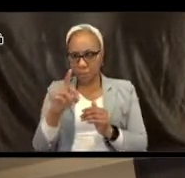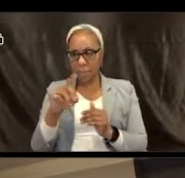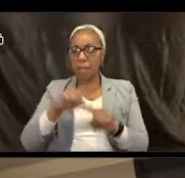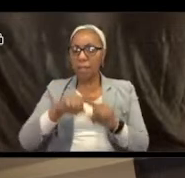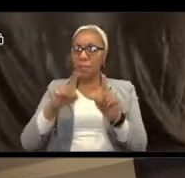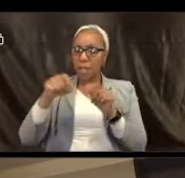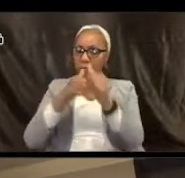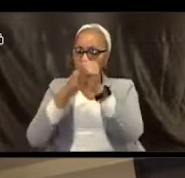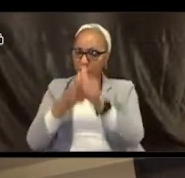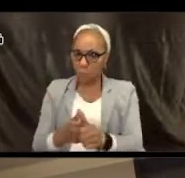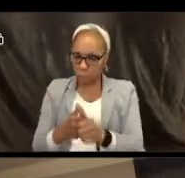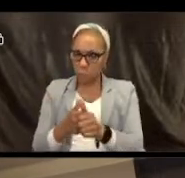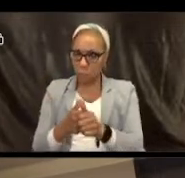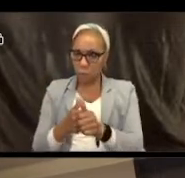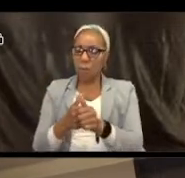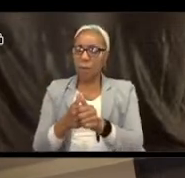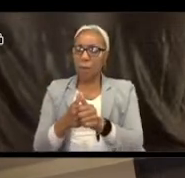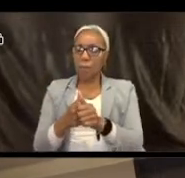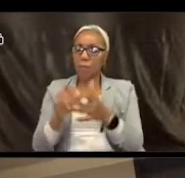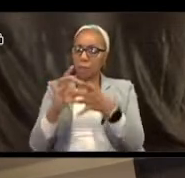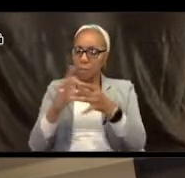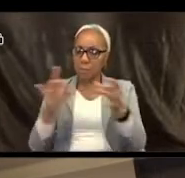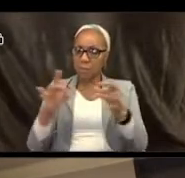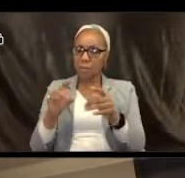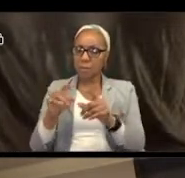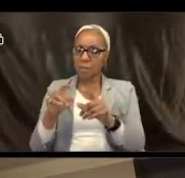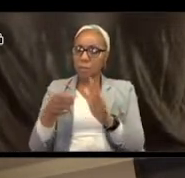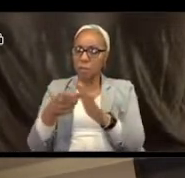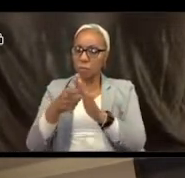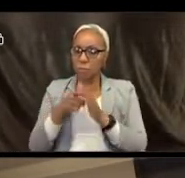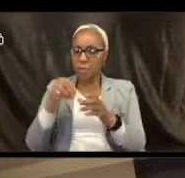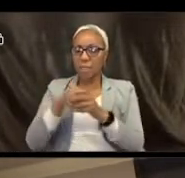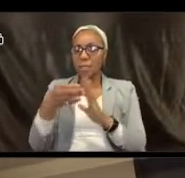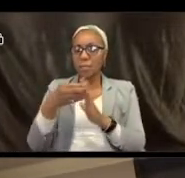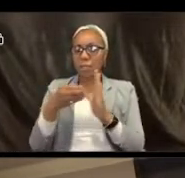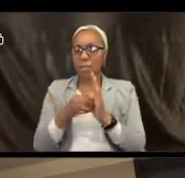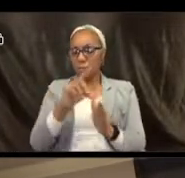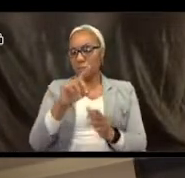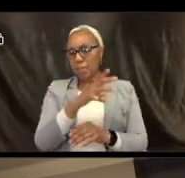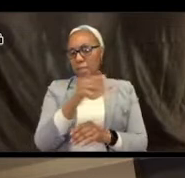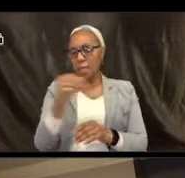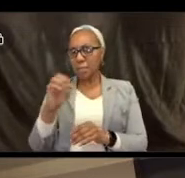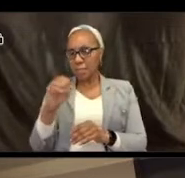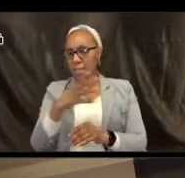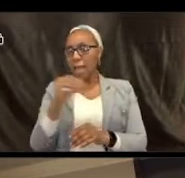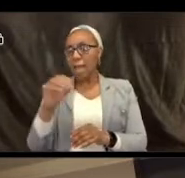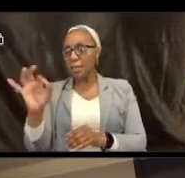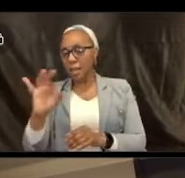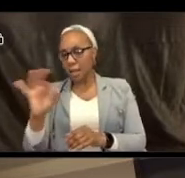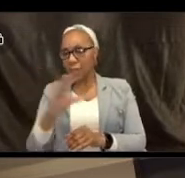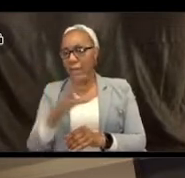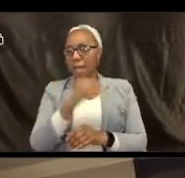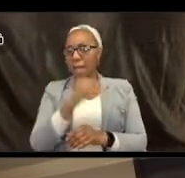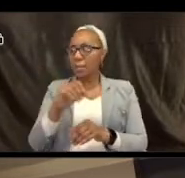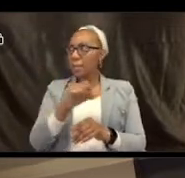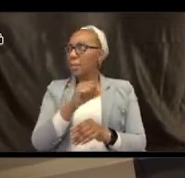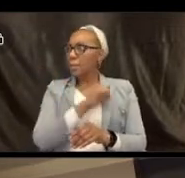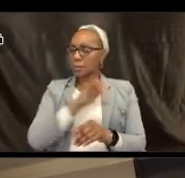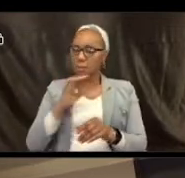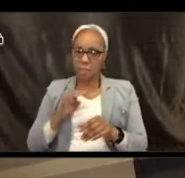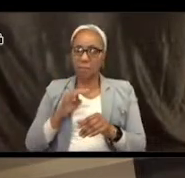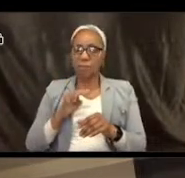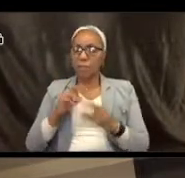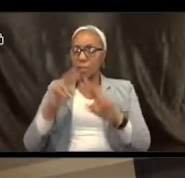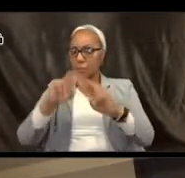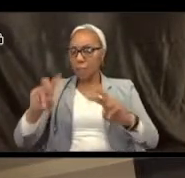to compliance with the comments and conditions outlined in paragraph D, E, and F, and the analysis of the agenda staff